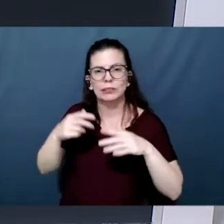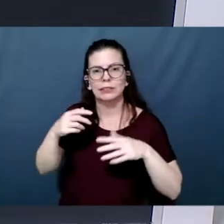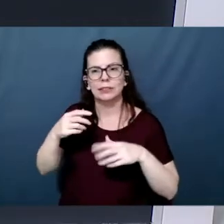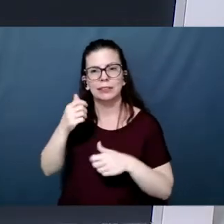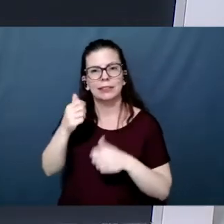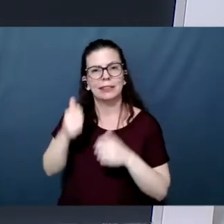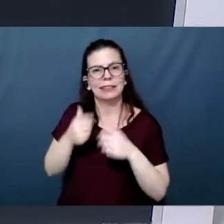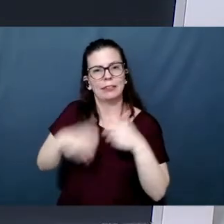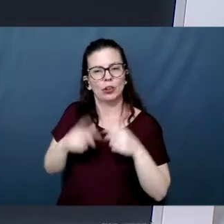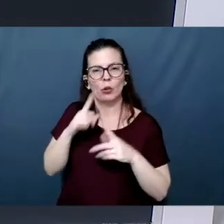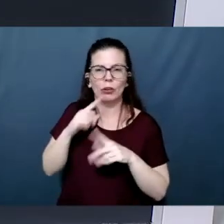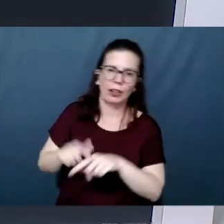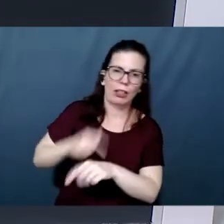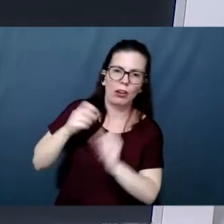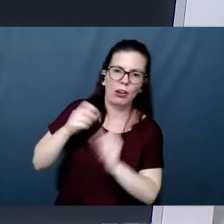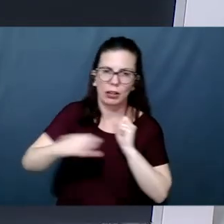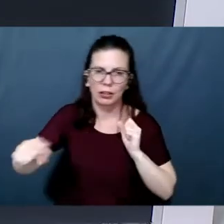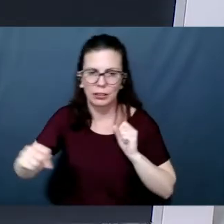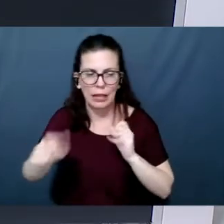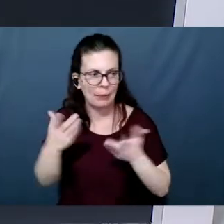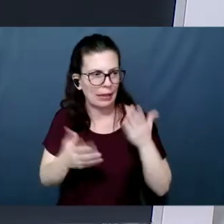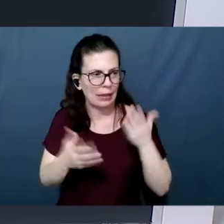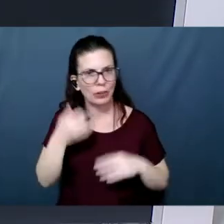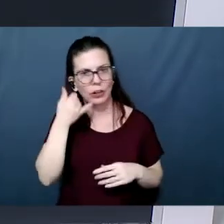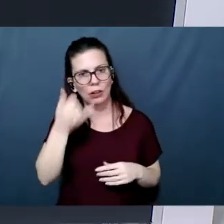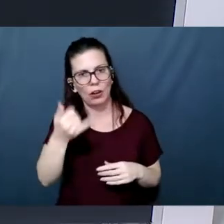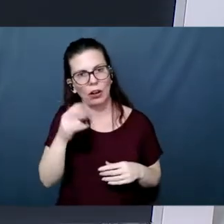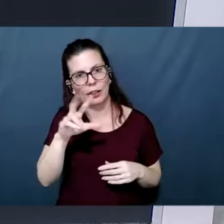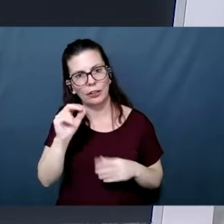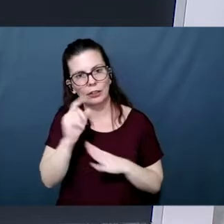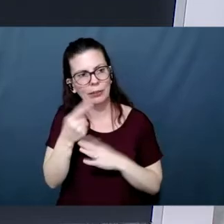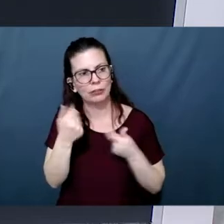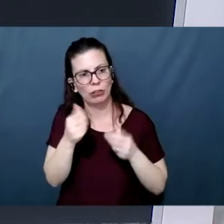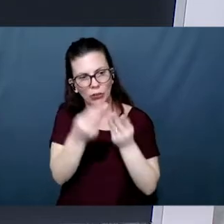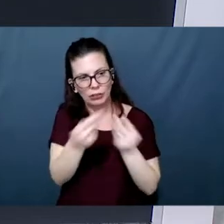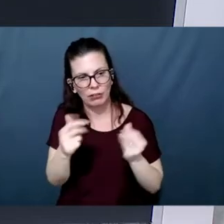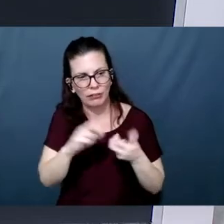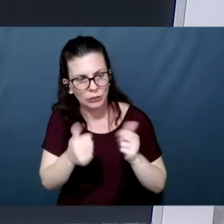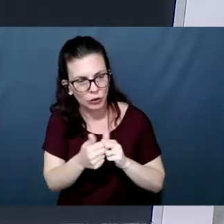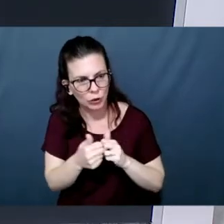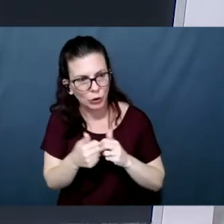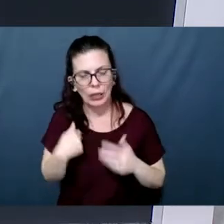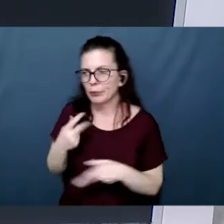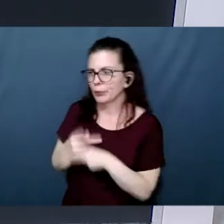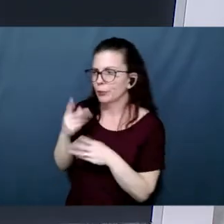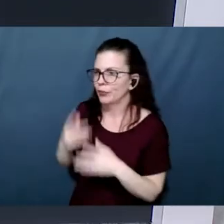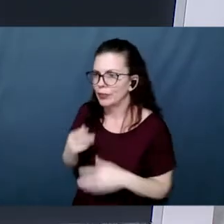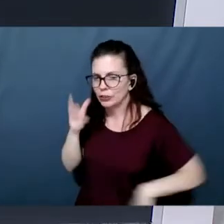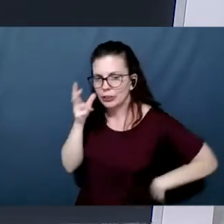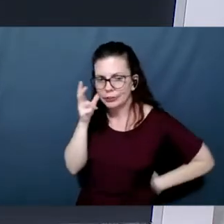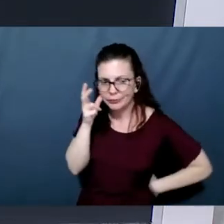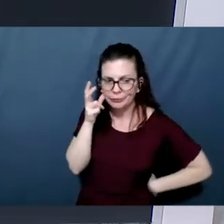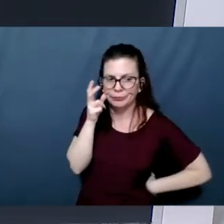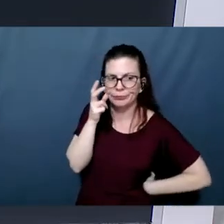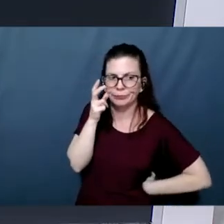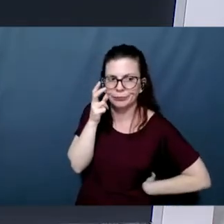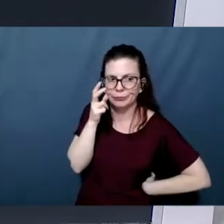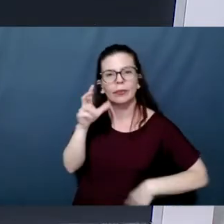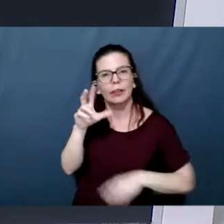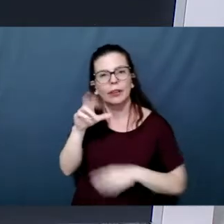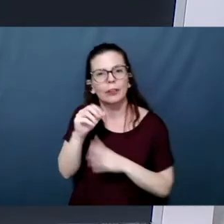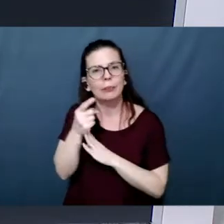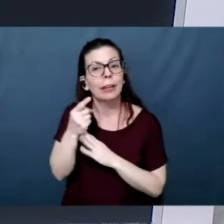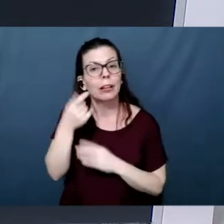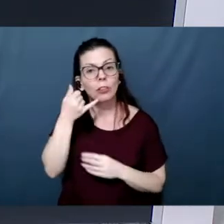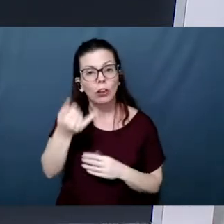might be on the line 30 minutes while they try to resolve an issue, and now, as a supervisor, I'm having to listen to a 30-minute call to try to figure out what happened